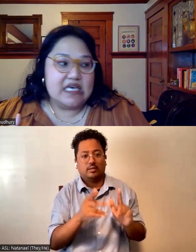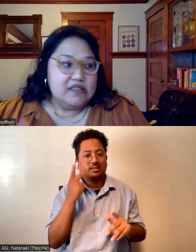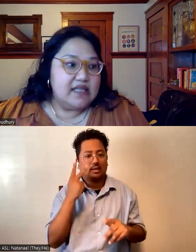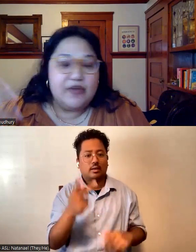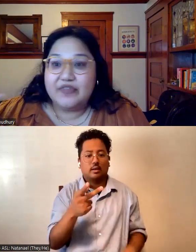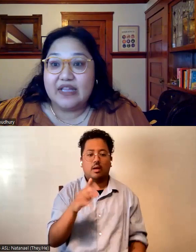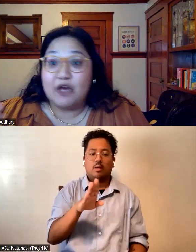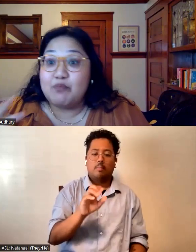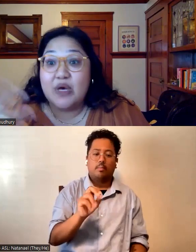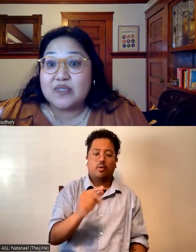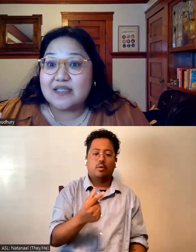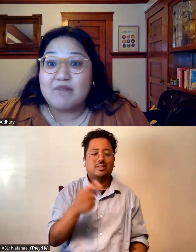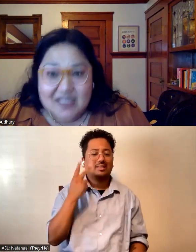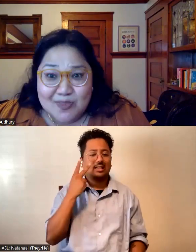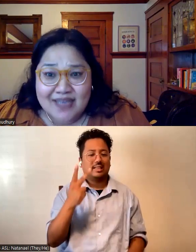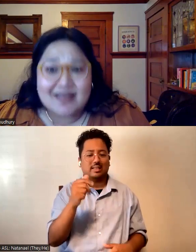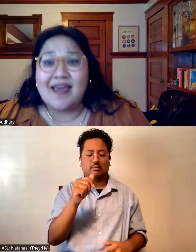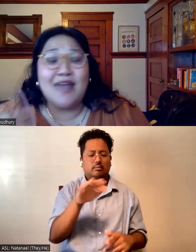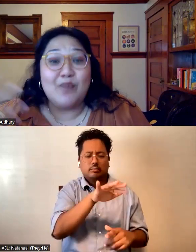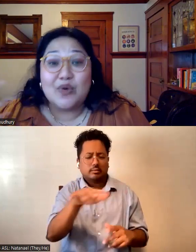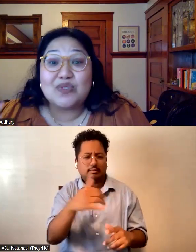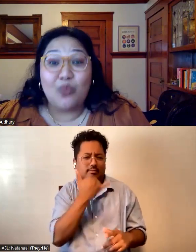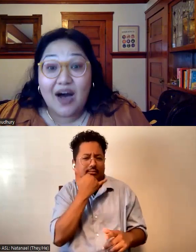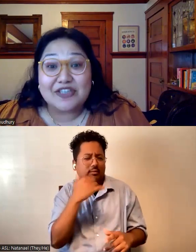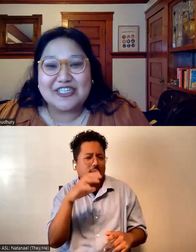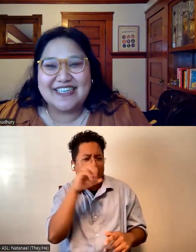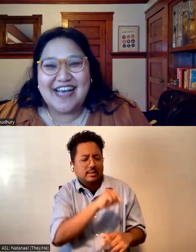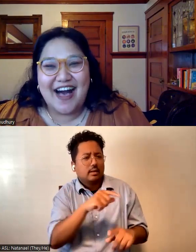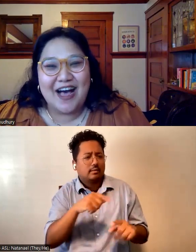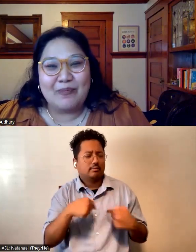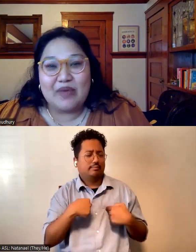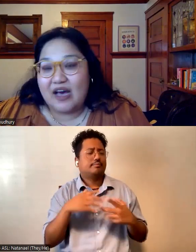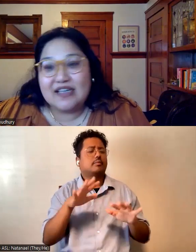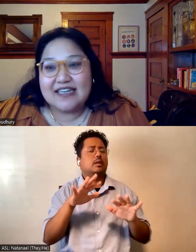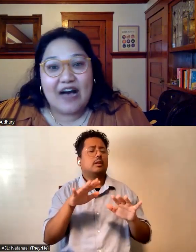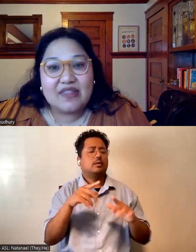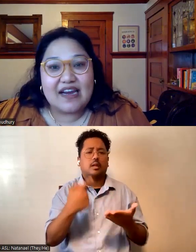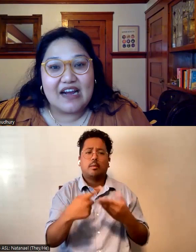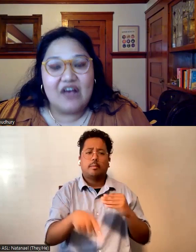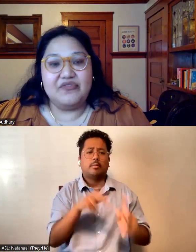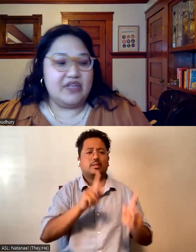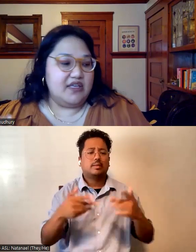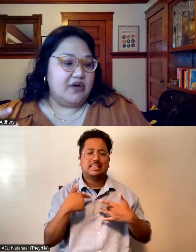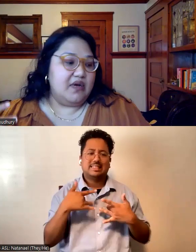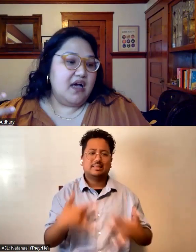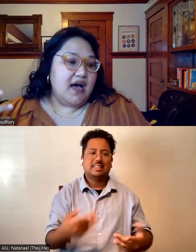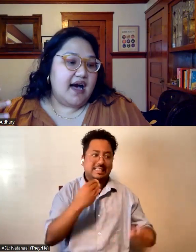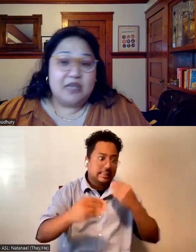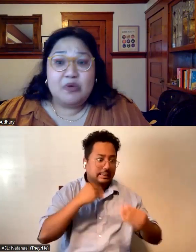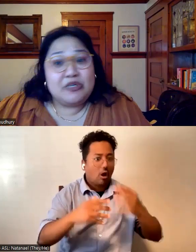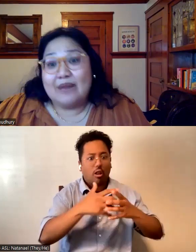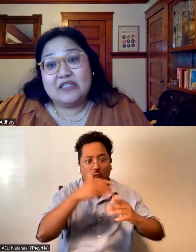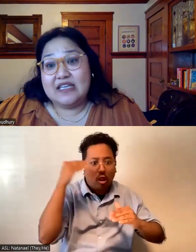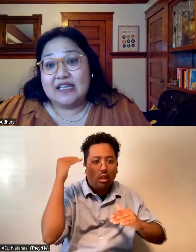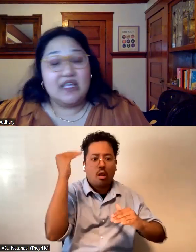is some of the like most mesmerizing and most watched content out there of,